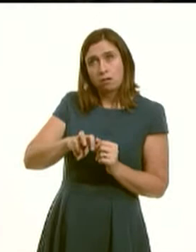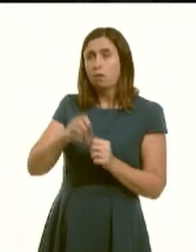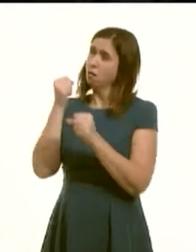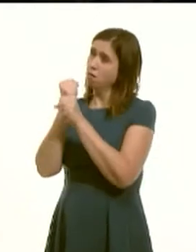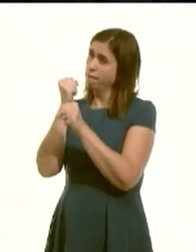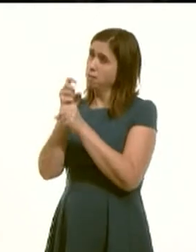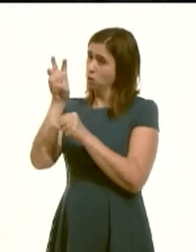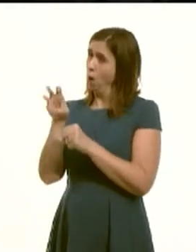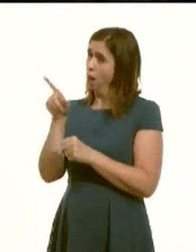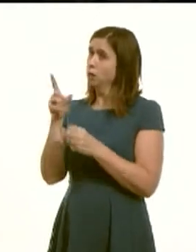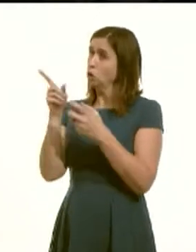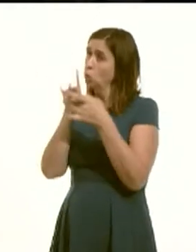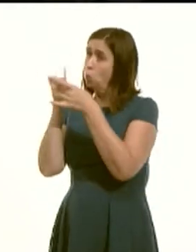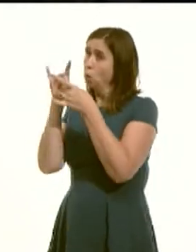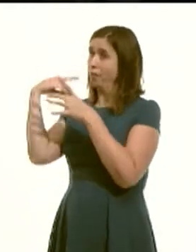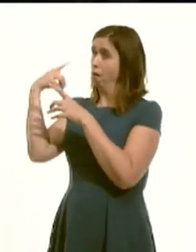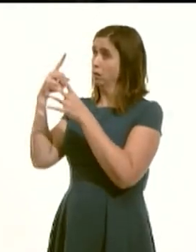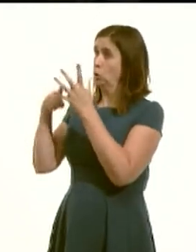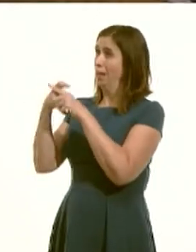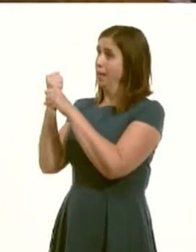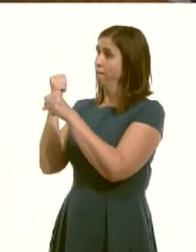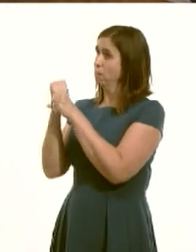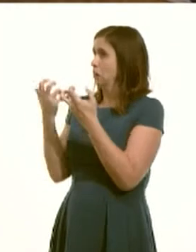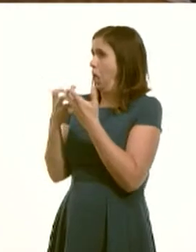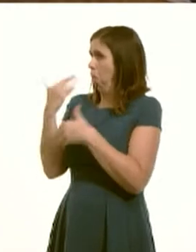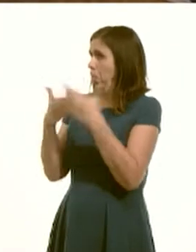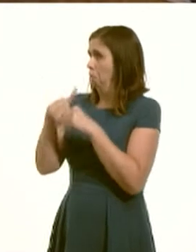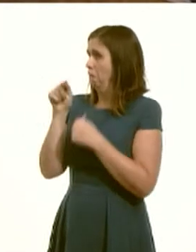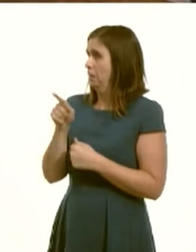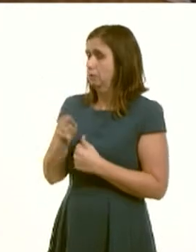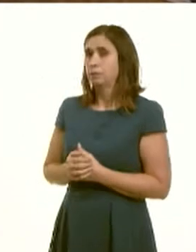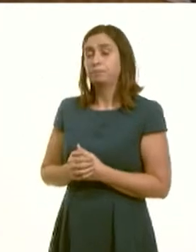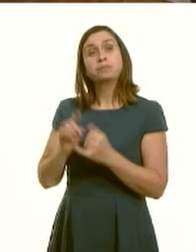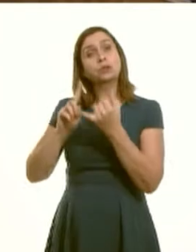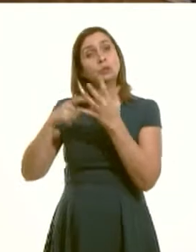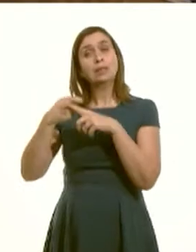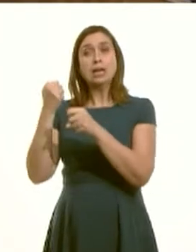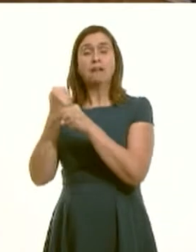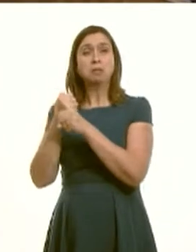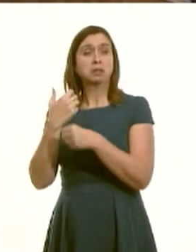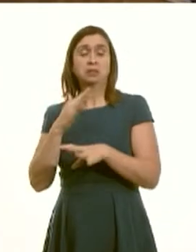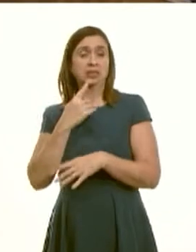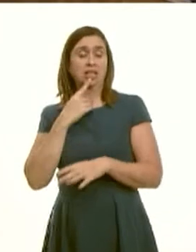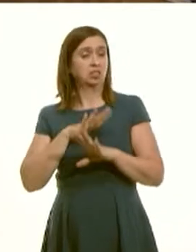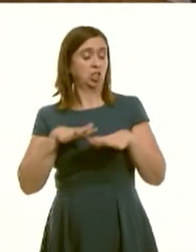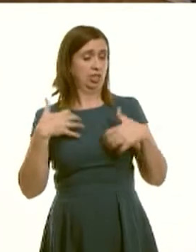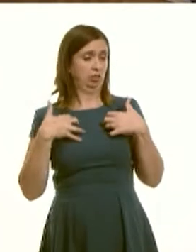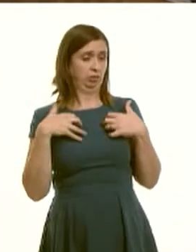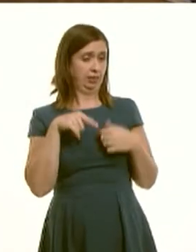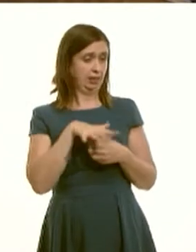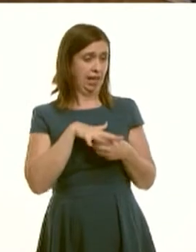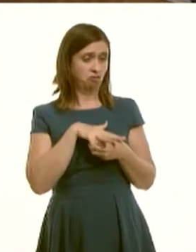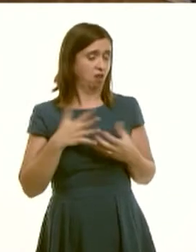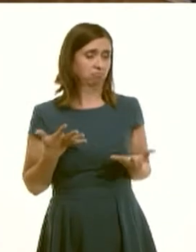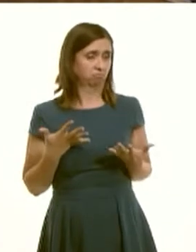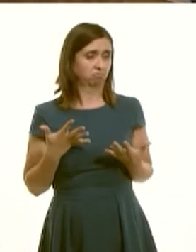Government working with the UK Government to bring this about? Well, the UK Government have indicated no interest in this area. They